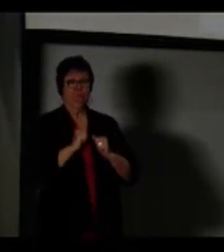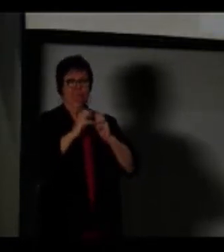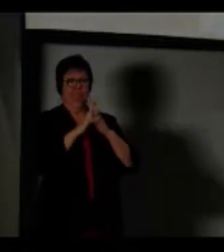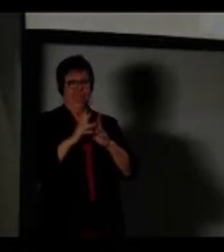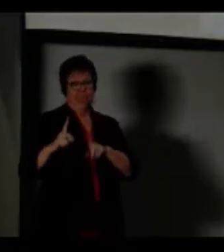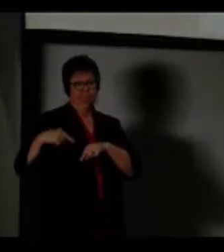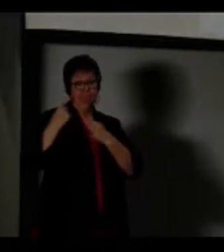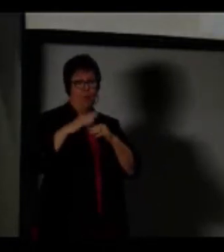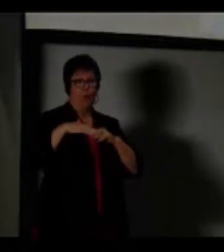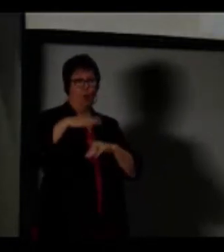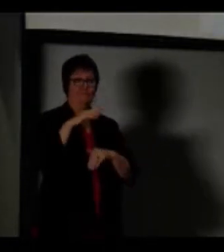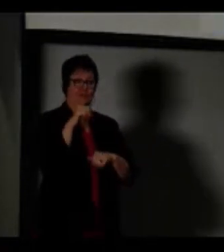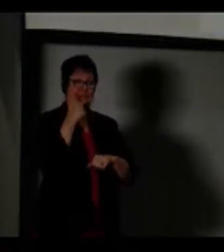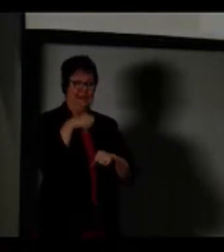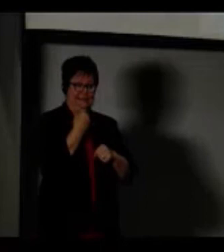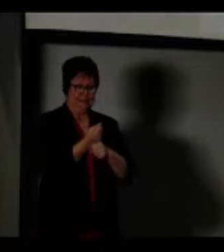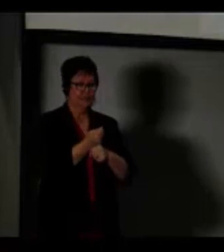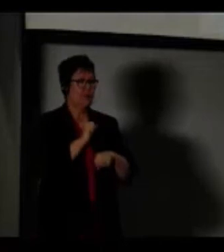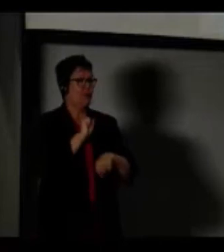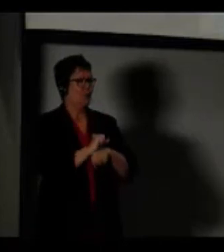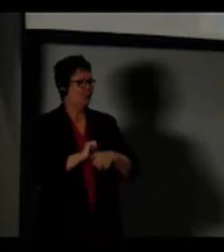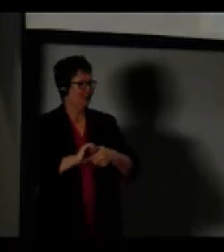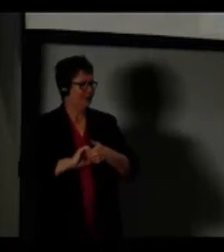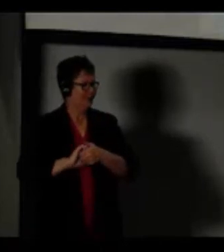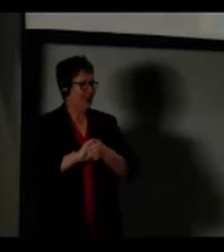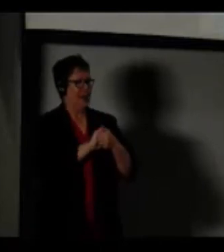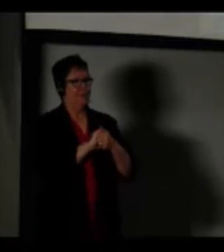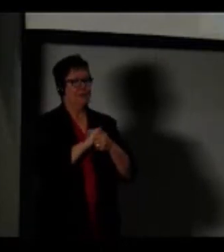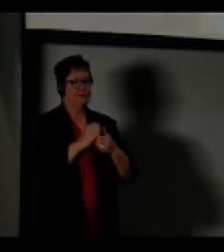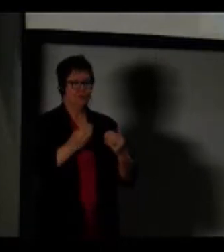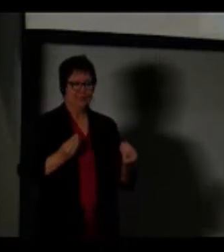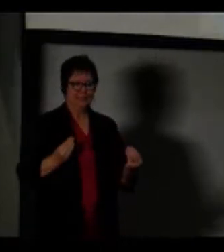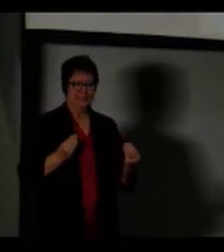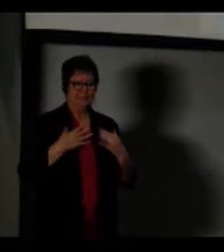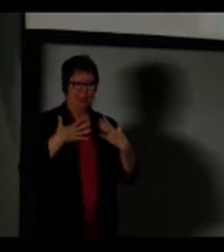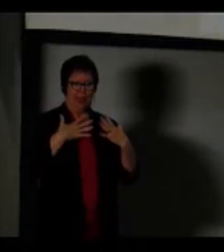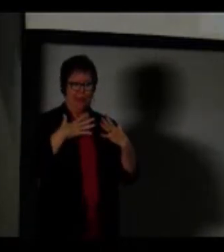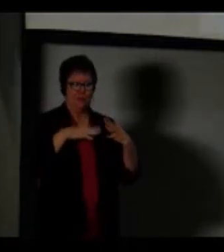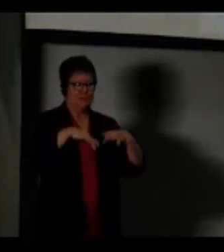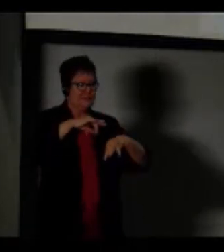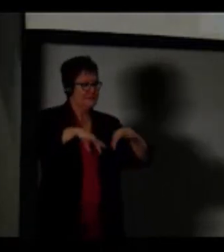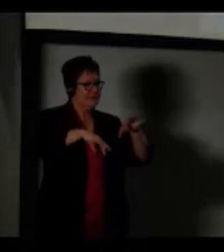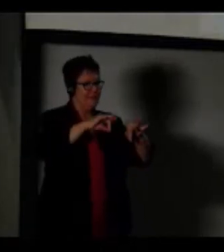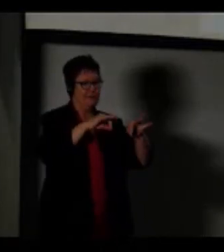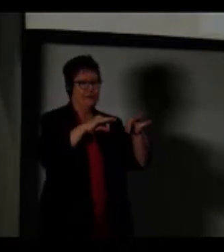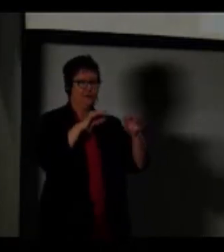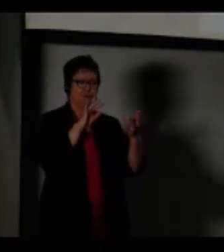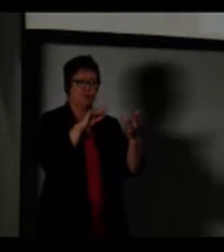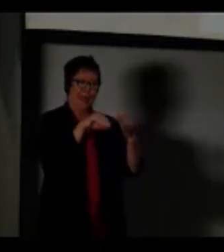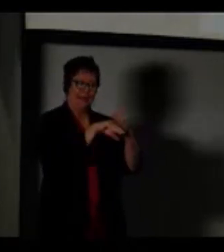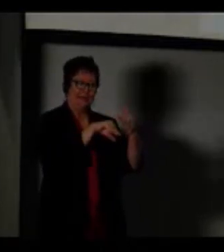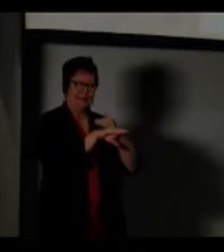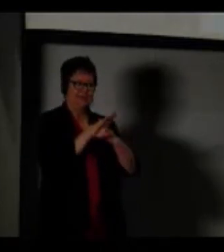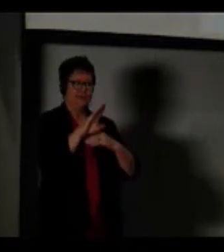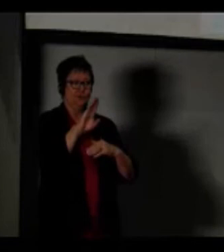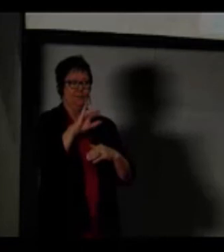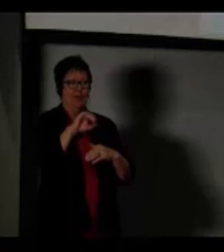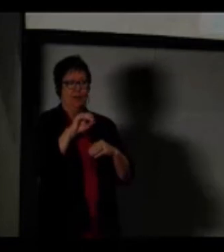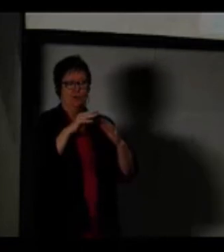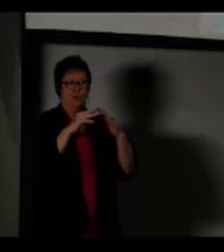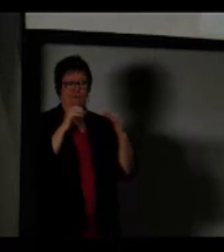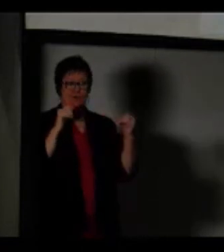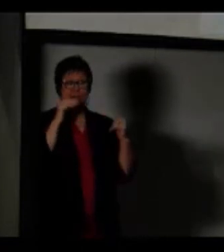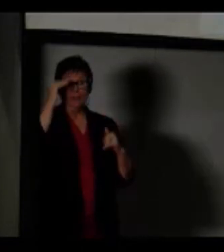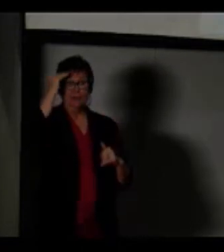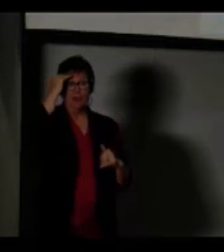years now, and we've worked collaboratively to inspire discovery through access to biodiversity knowledge. And it's really this key